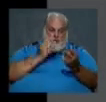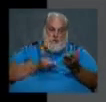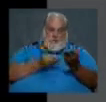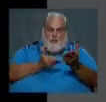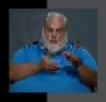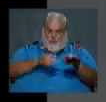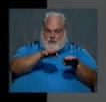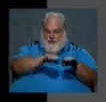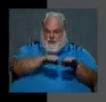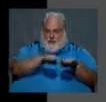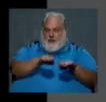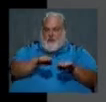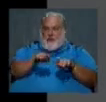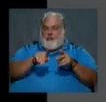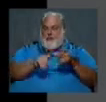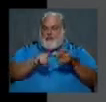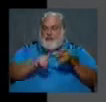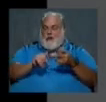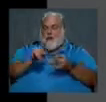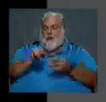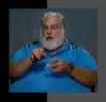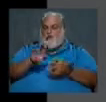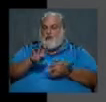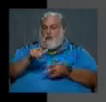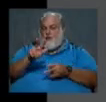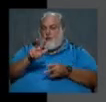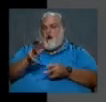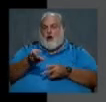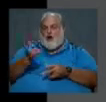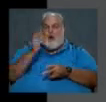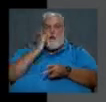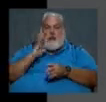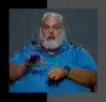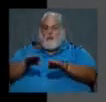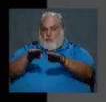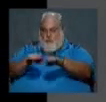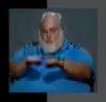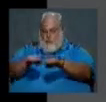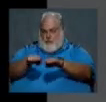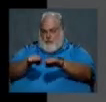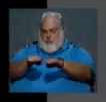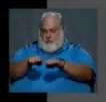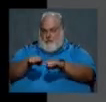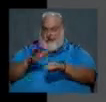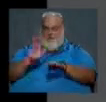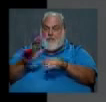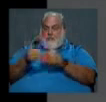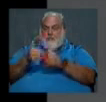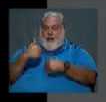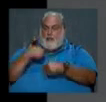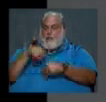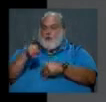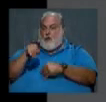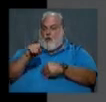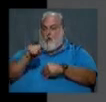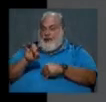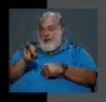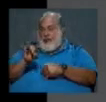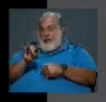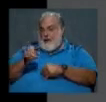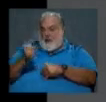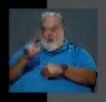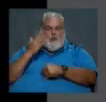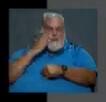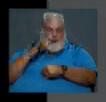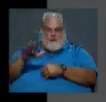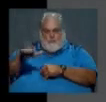Bedroom 2 has 143 square feet and 2 beds are proposed. Bedroom 3 has 108 square feet and 1 bed